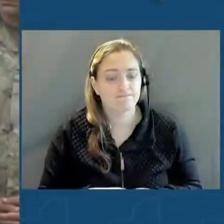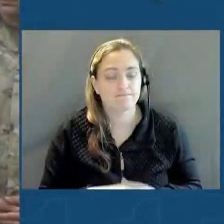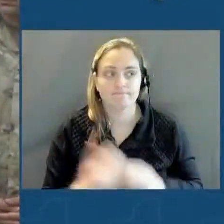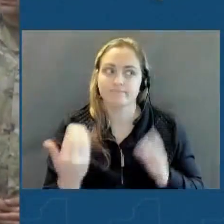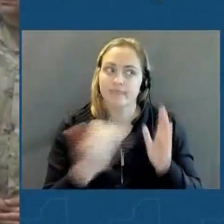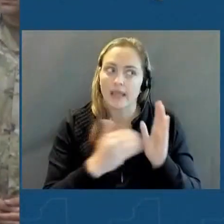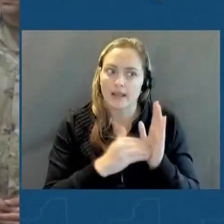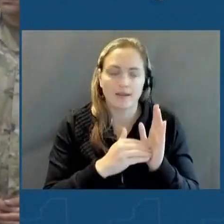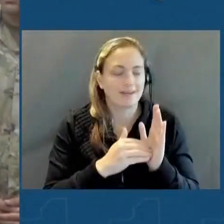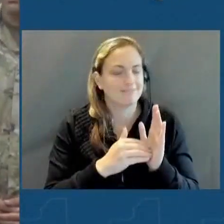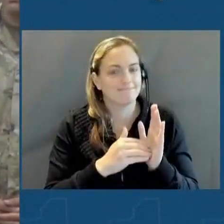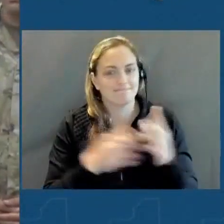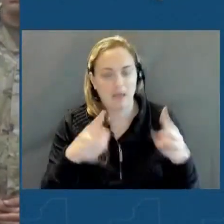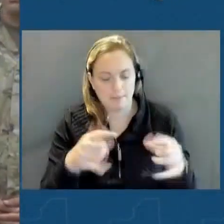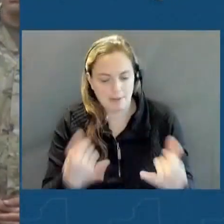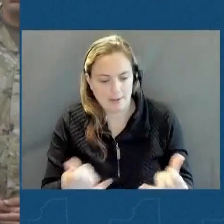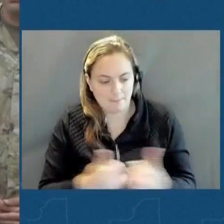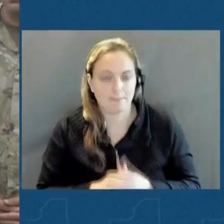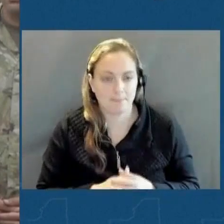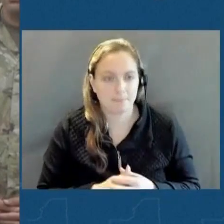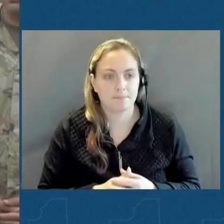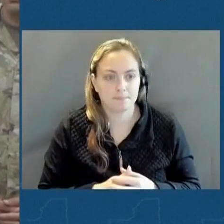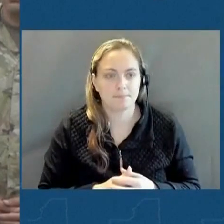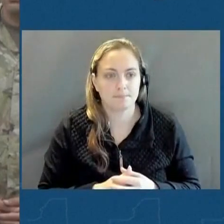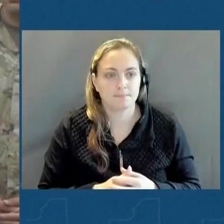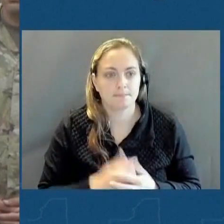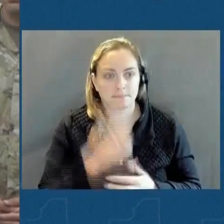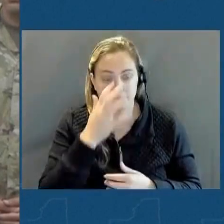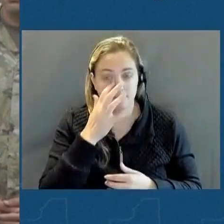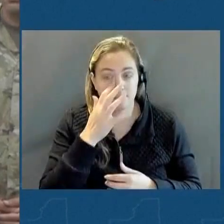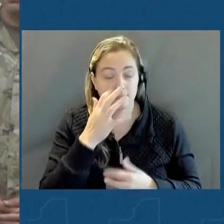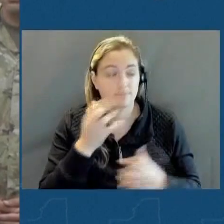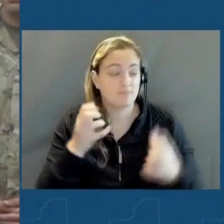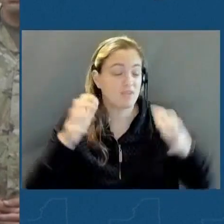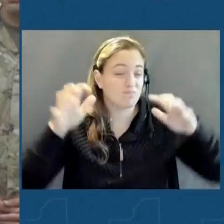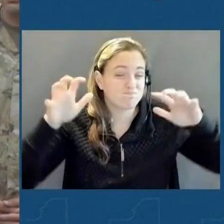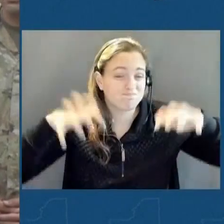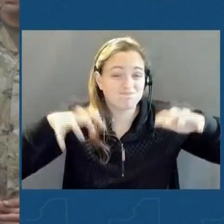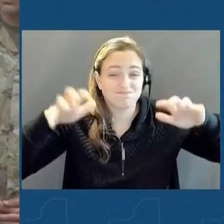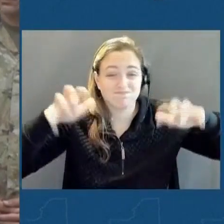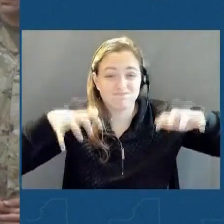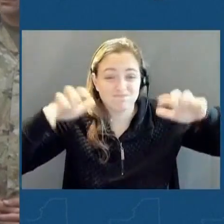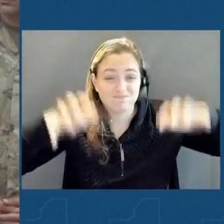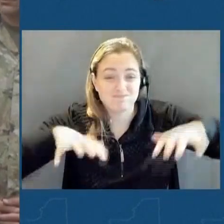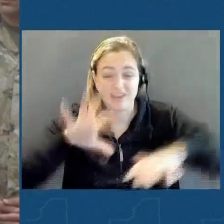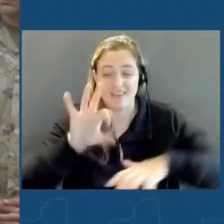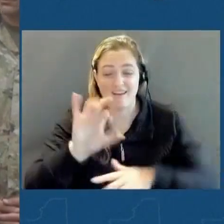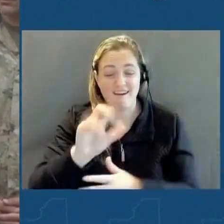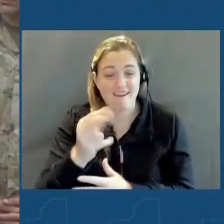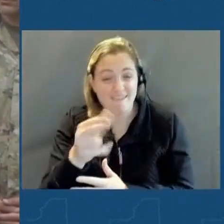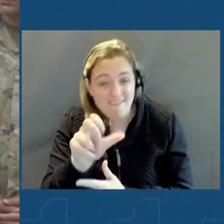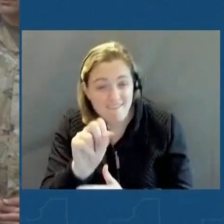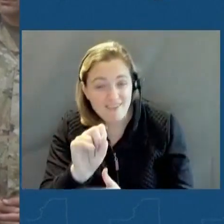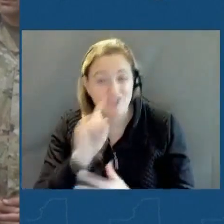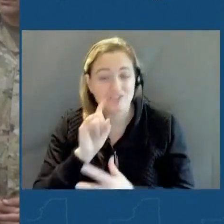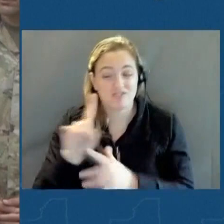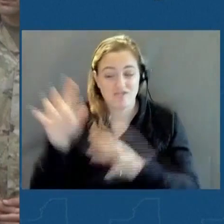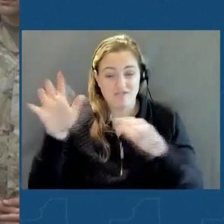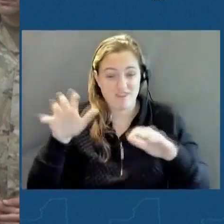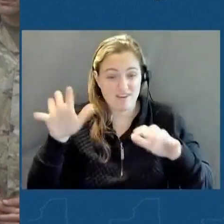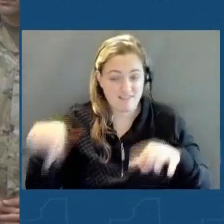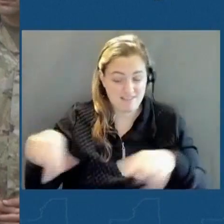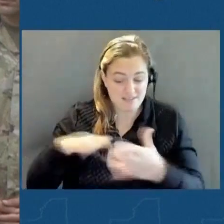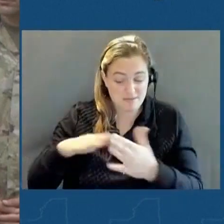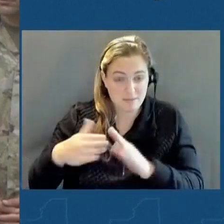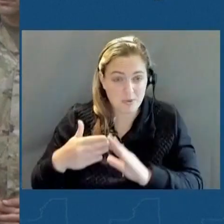the skies opened up and wrought so much rain, 9 inches of rain in this community,